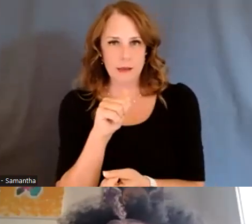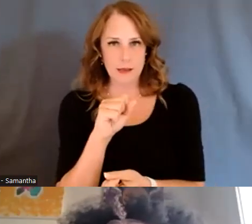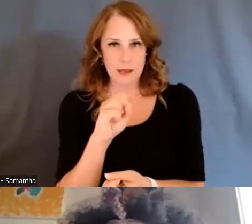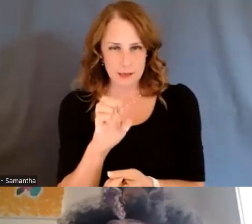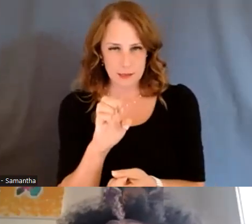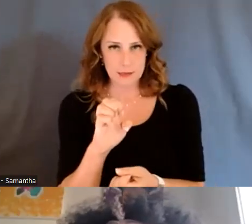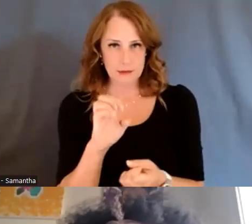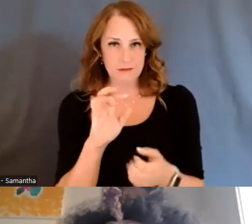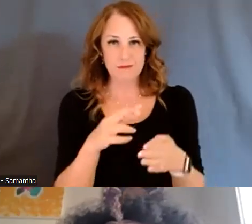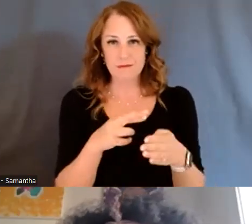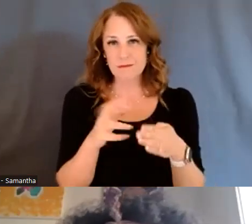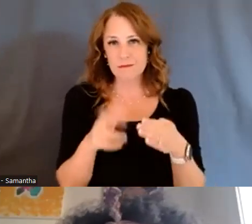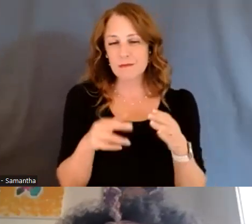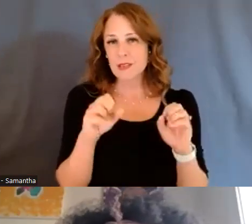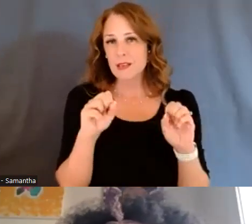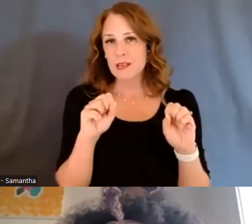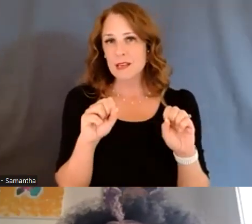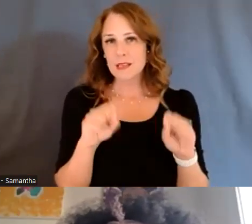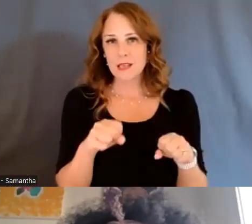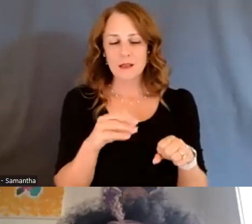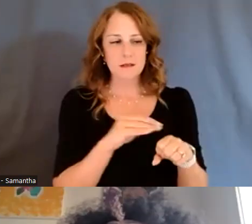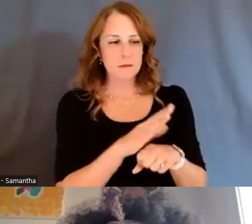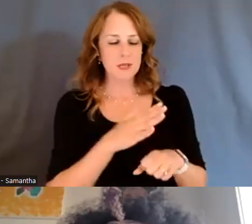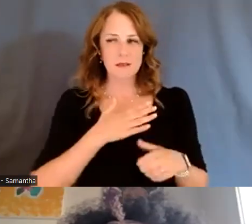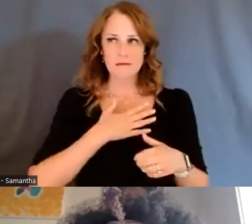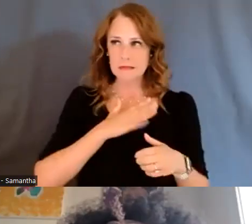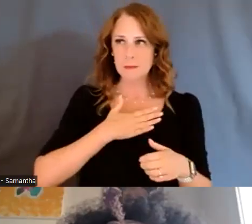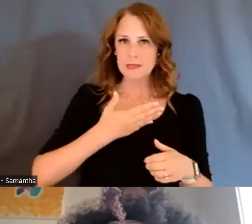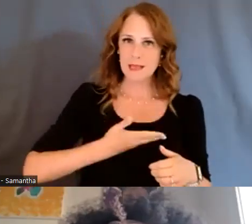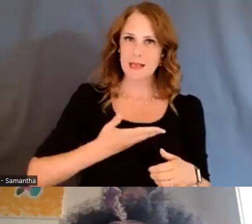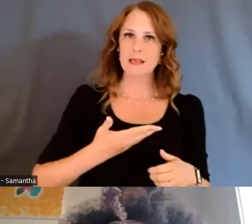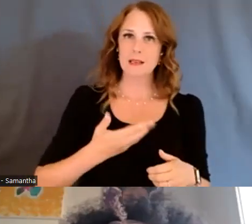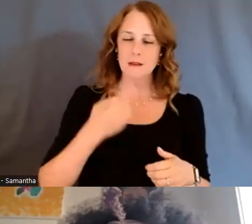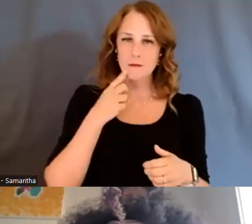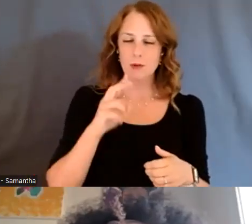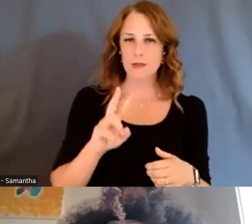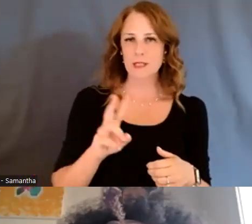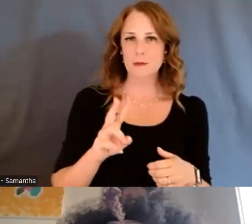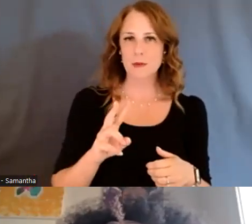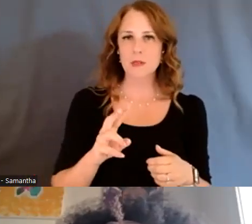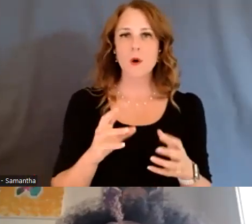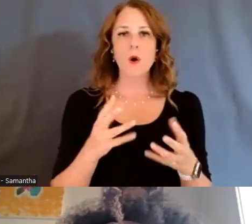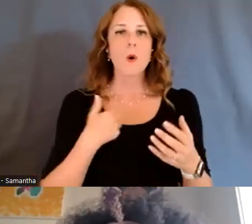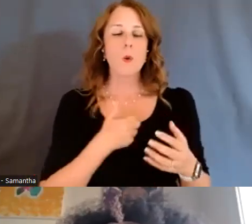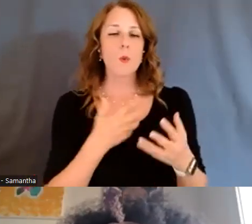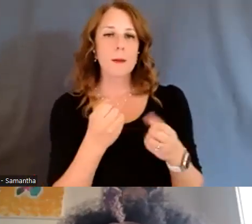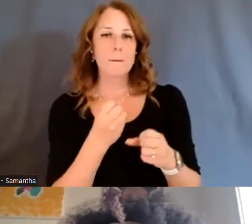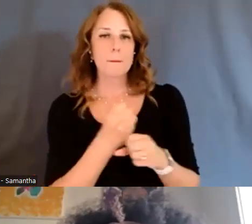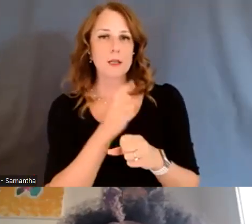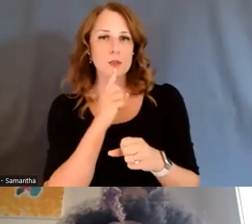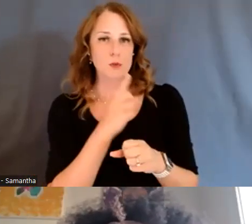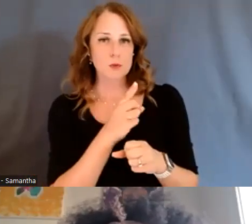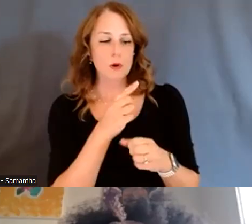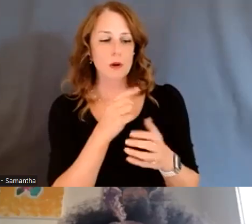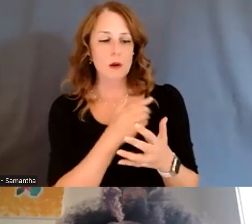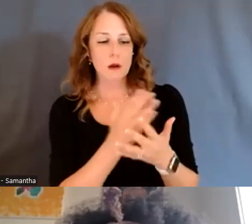those outcomes can be, very upsetting to the victim. So we make sure throughout the process that they are